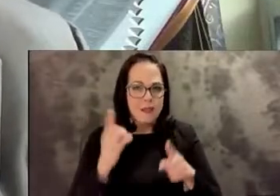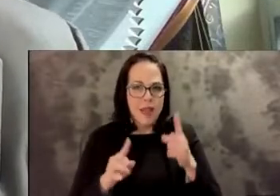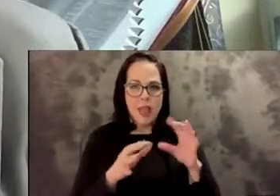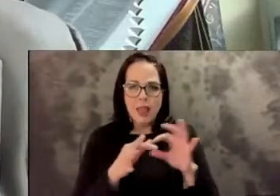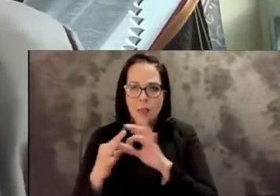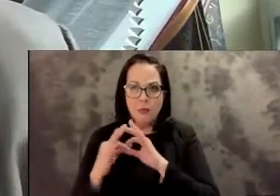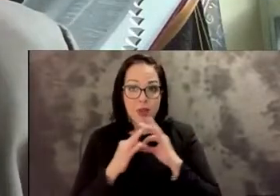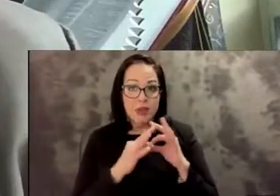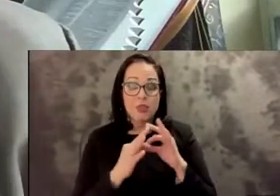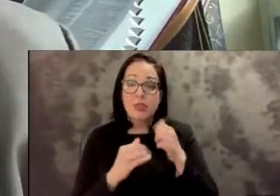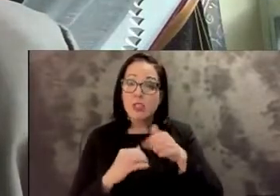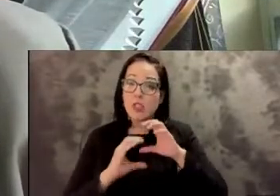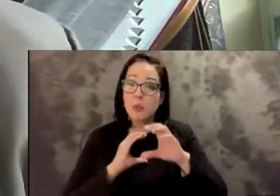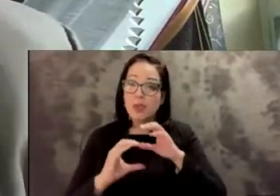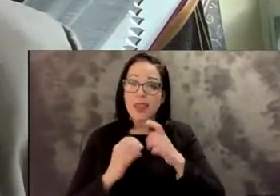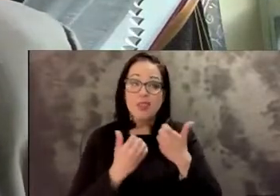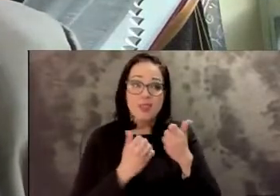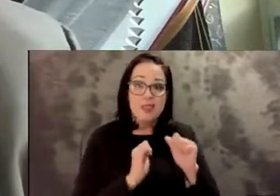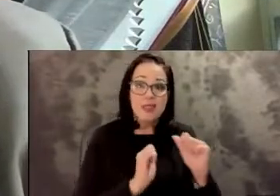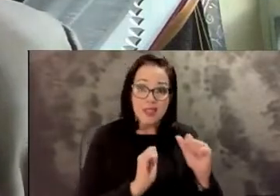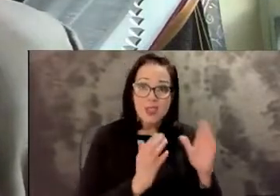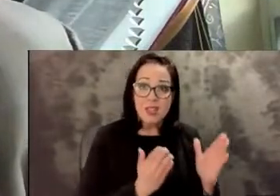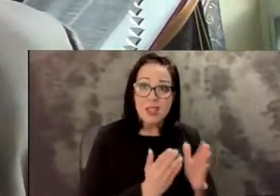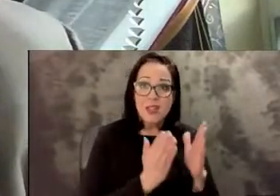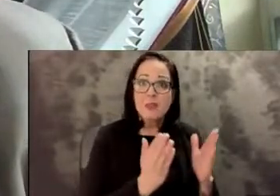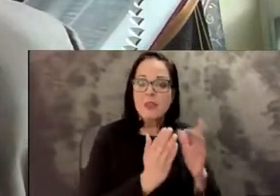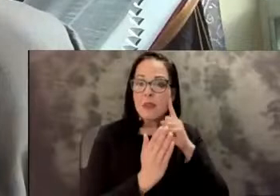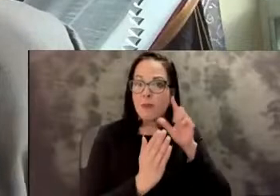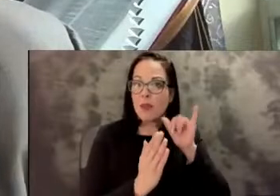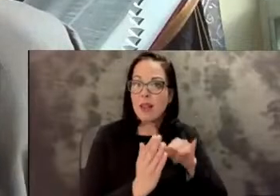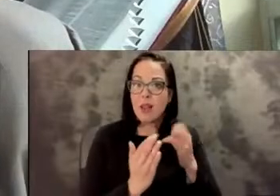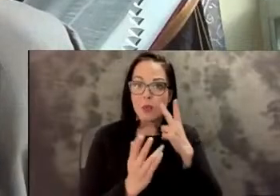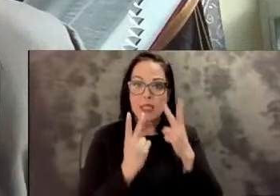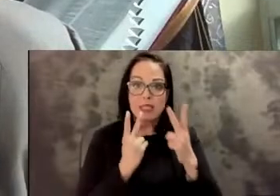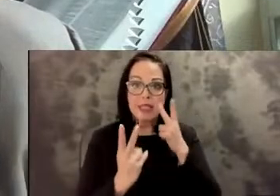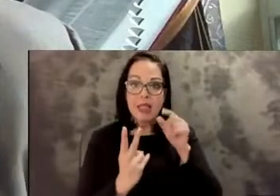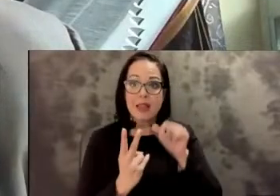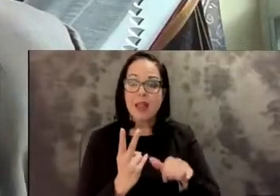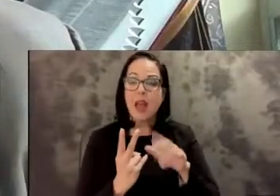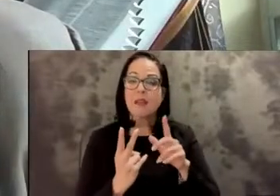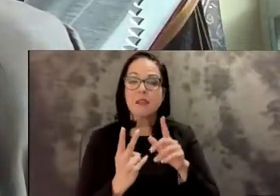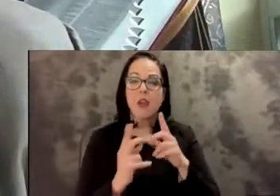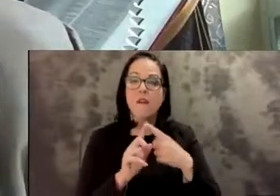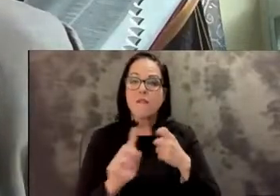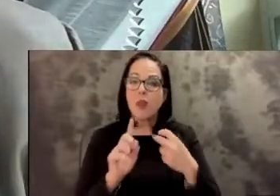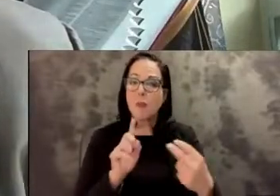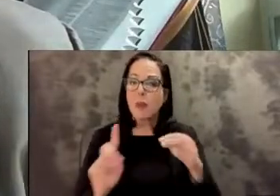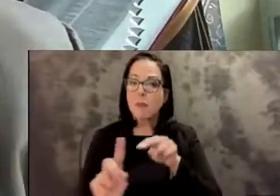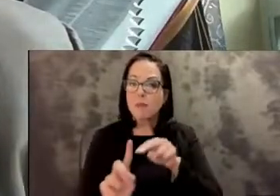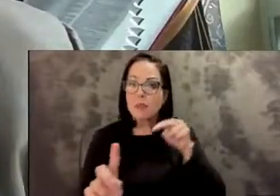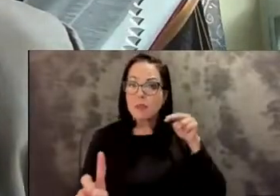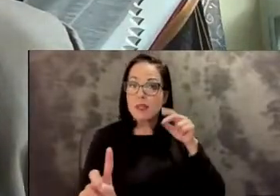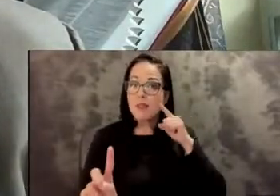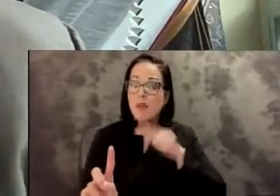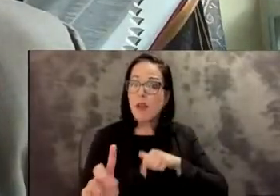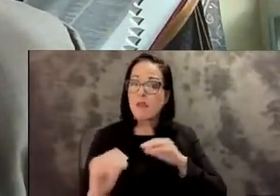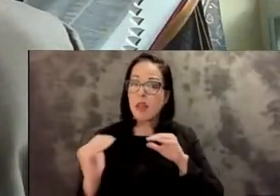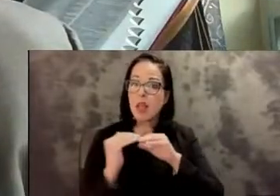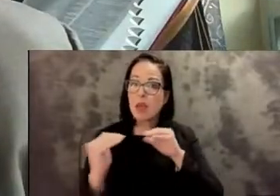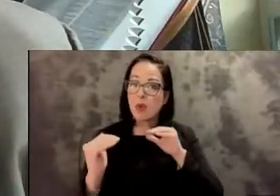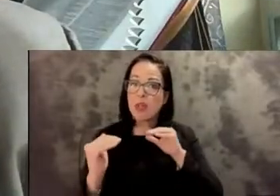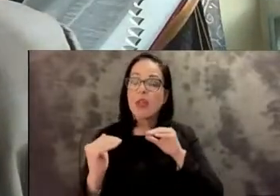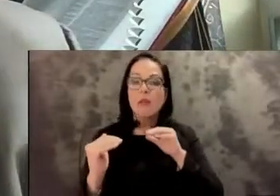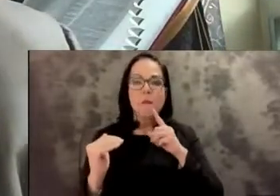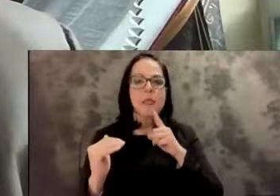The communications initiatives and collaborations, though, we're looking at it right now through an equity lens for as what the